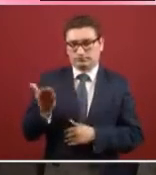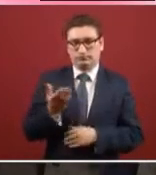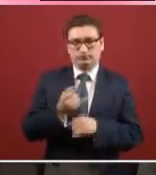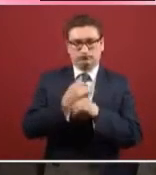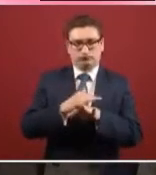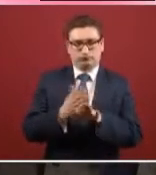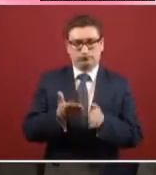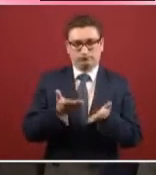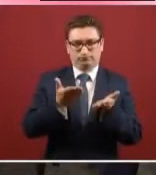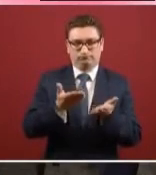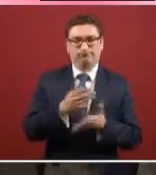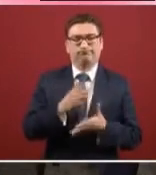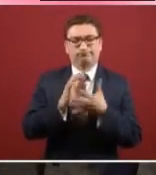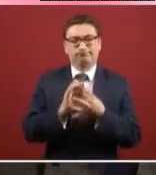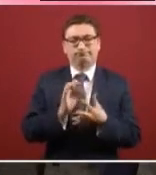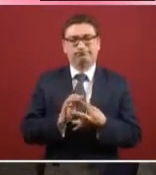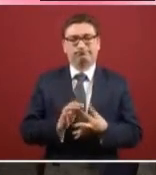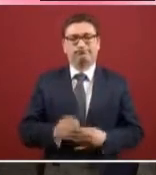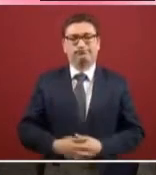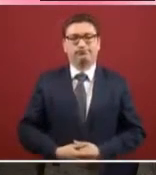will inform en